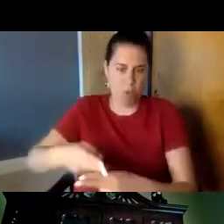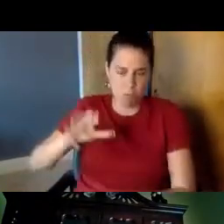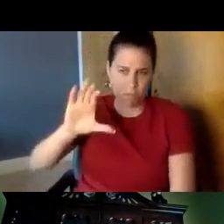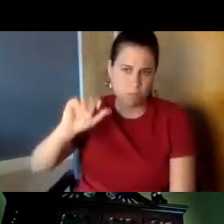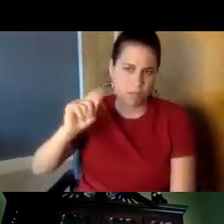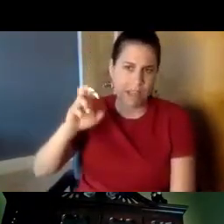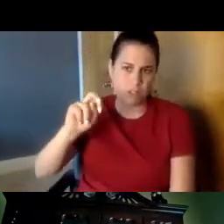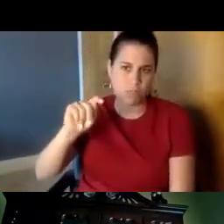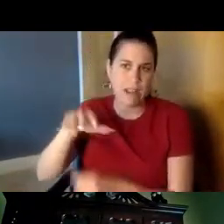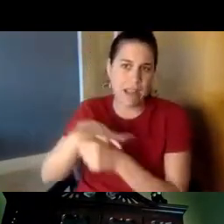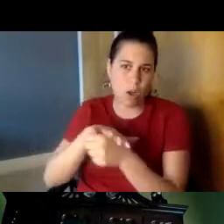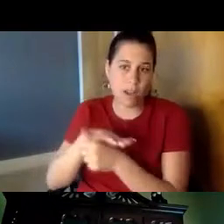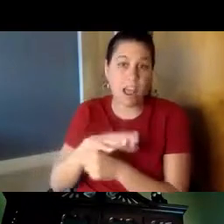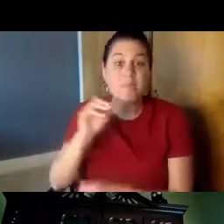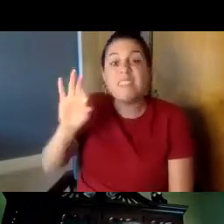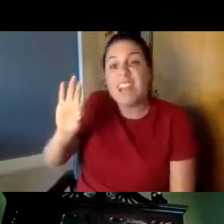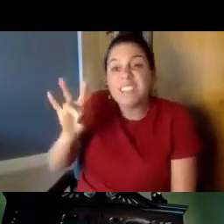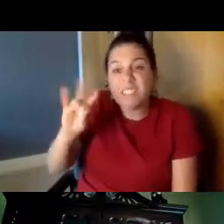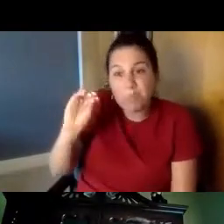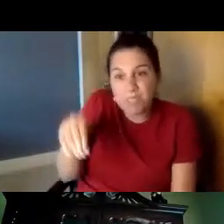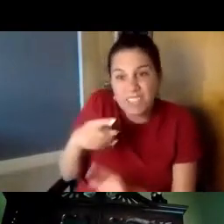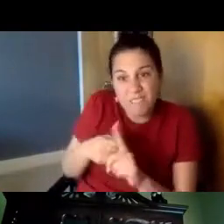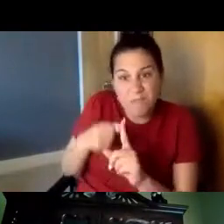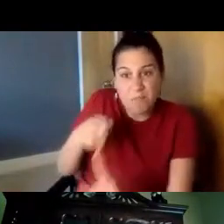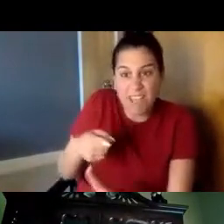actually come from the catchment area.